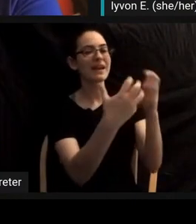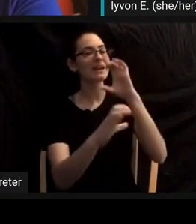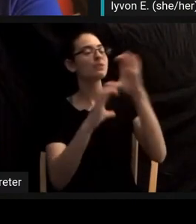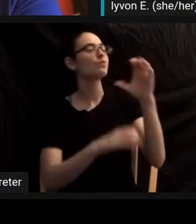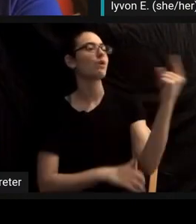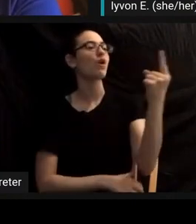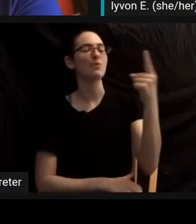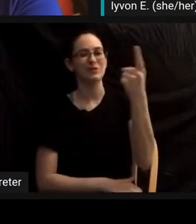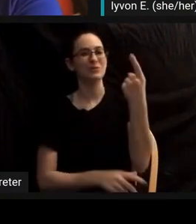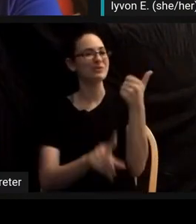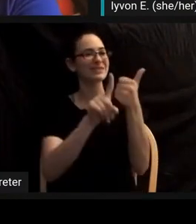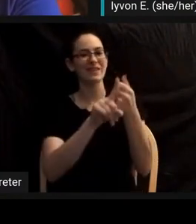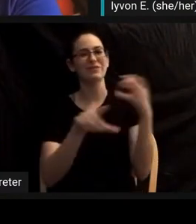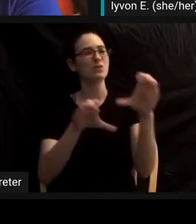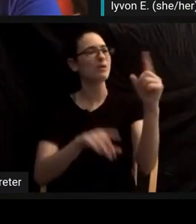island.